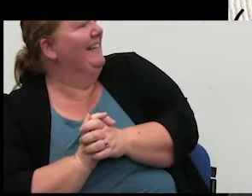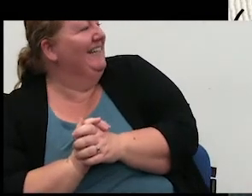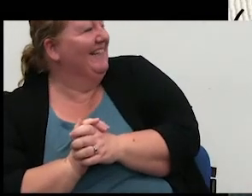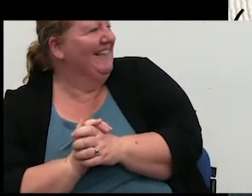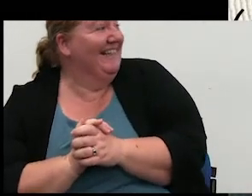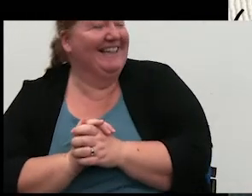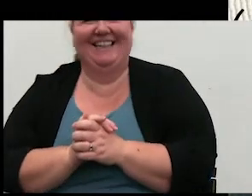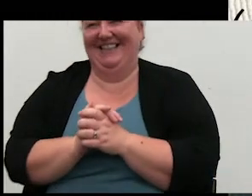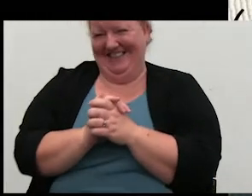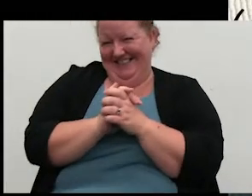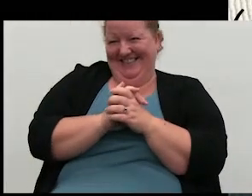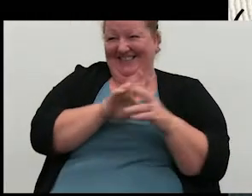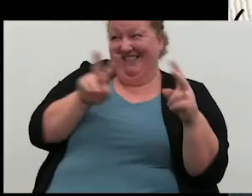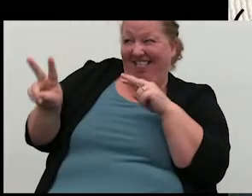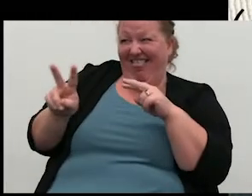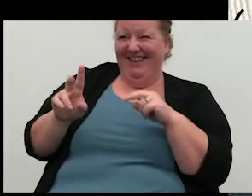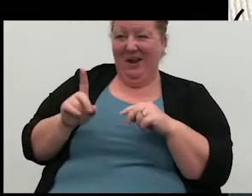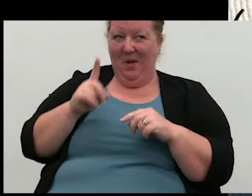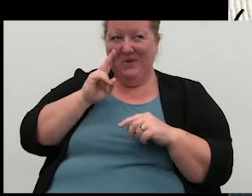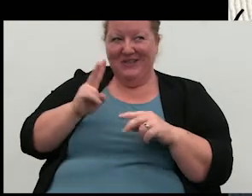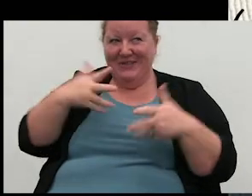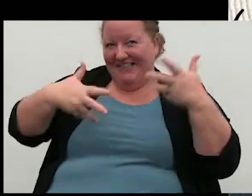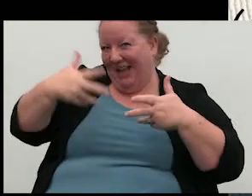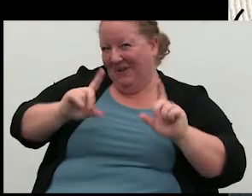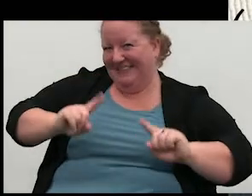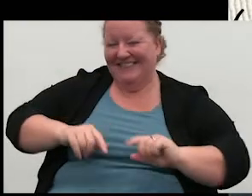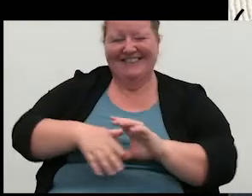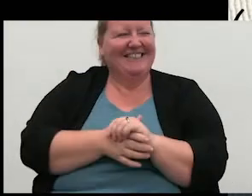Oh, this is what I was.